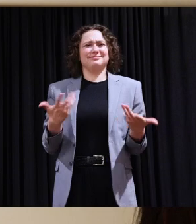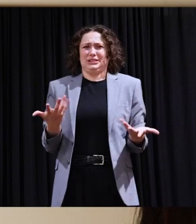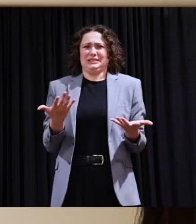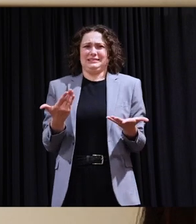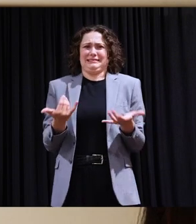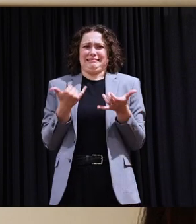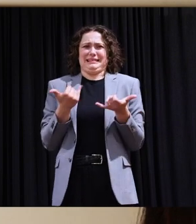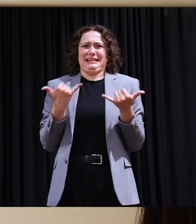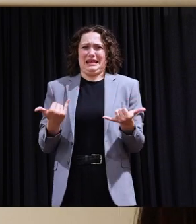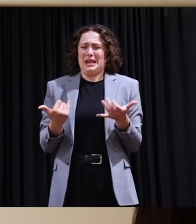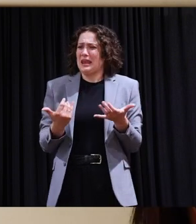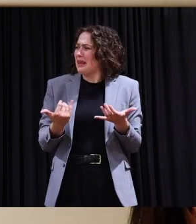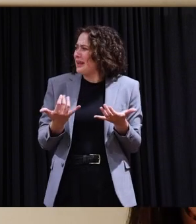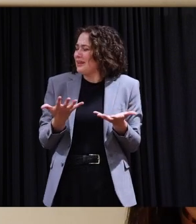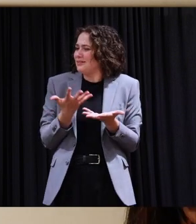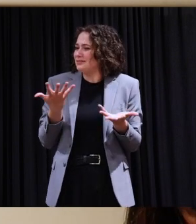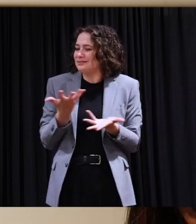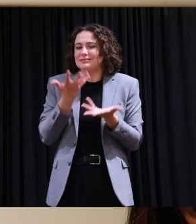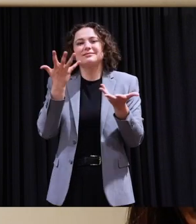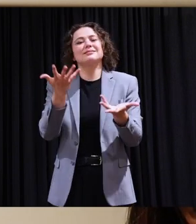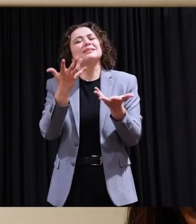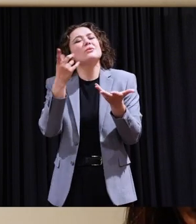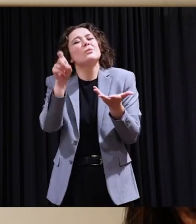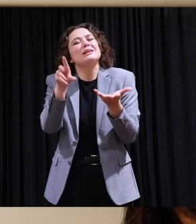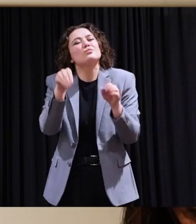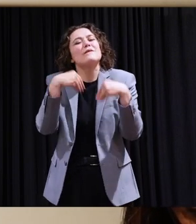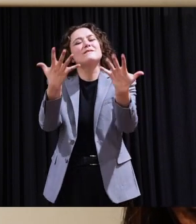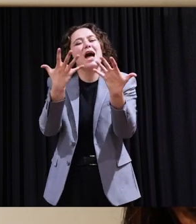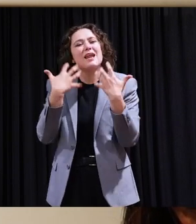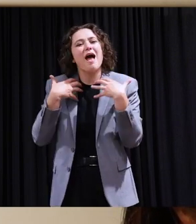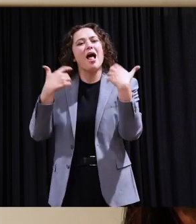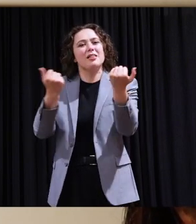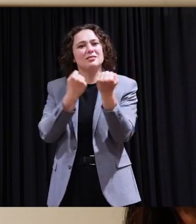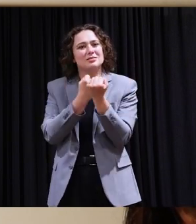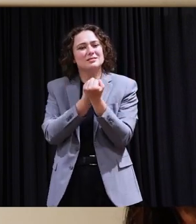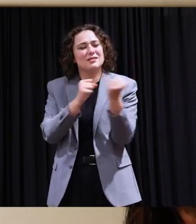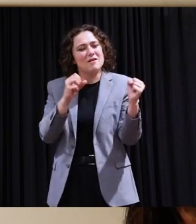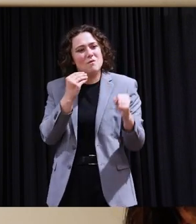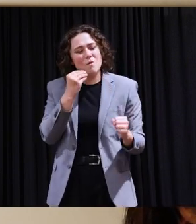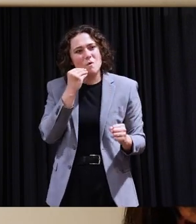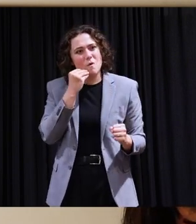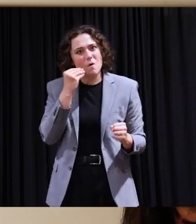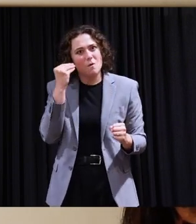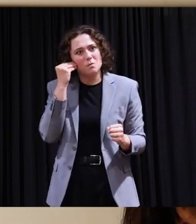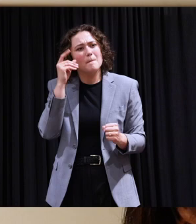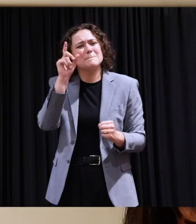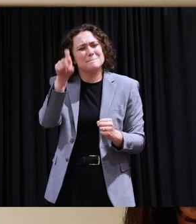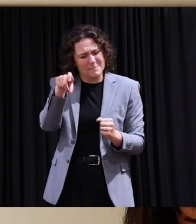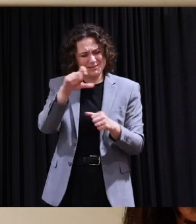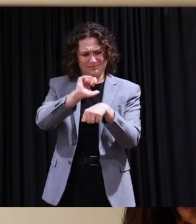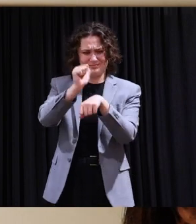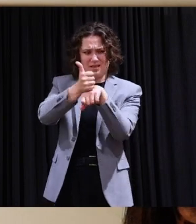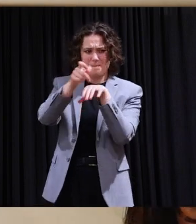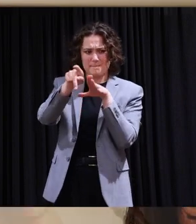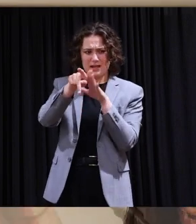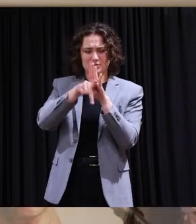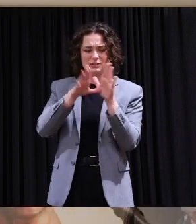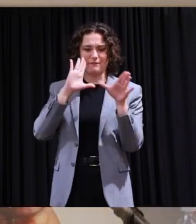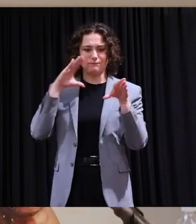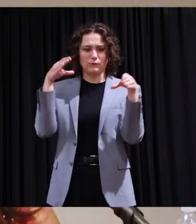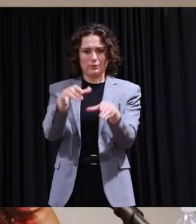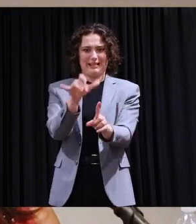provide, again, a health and safety home, that we need policies that are focused on that, and then when we build